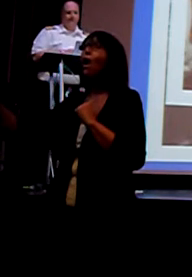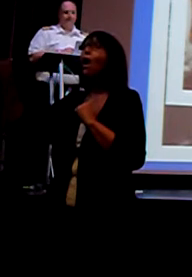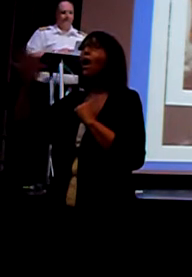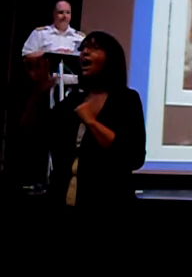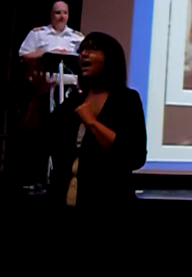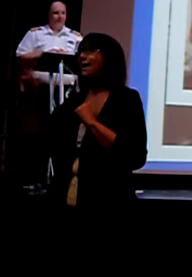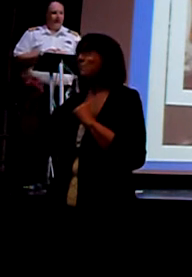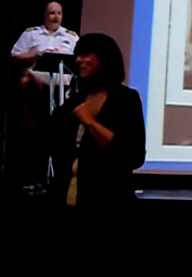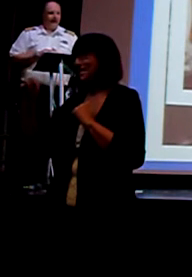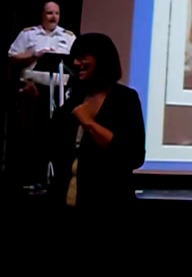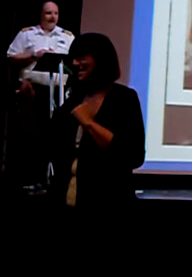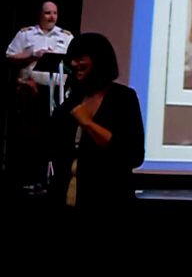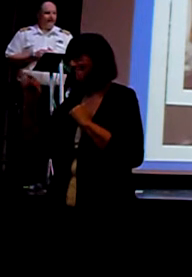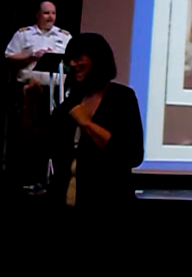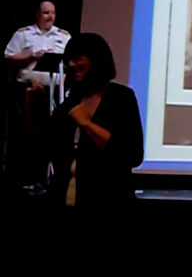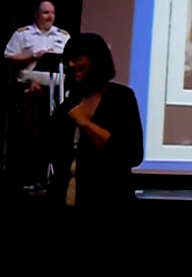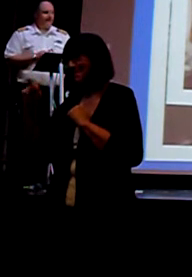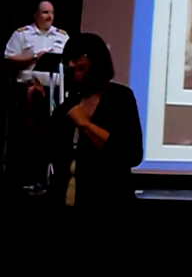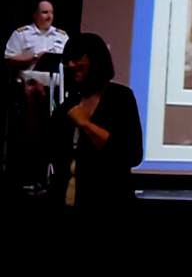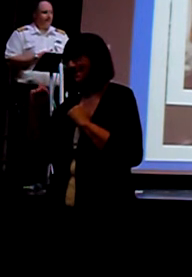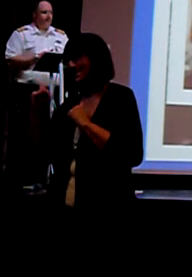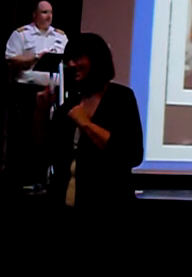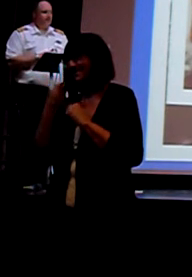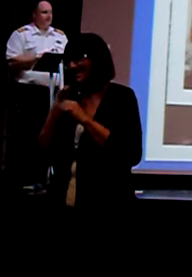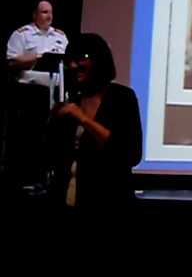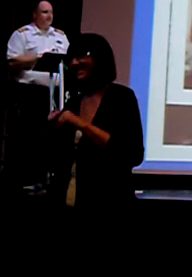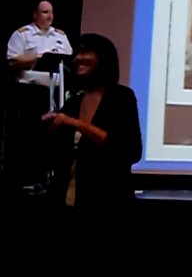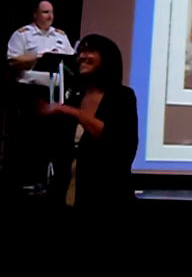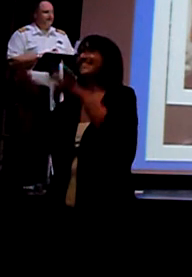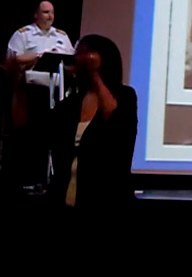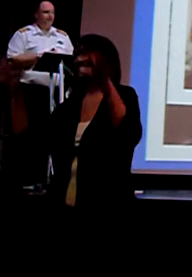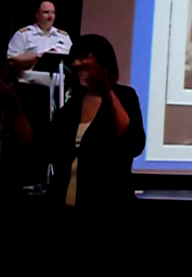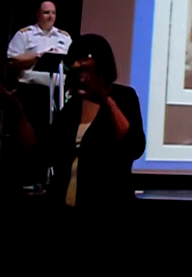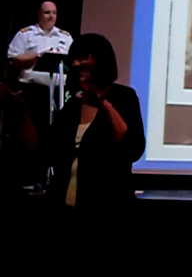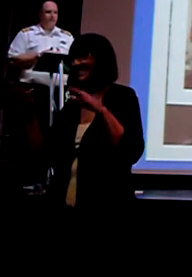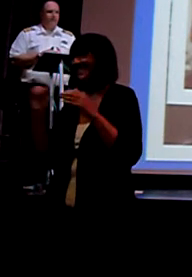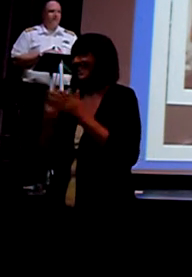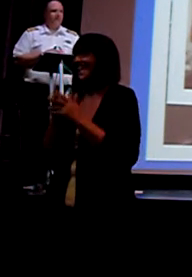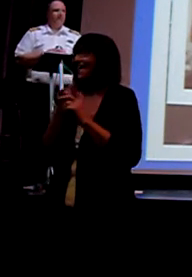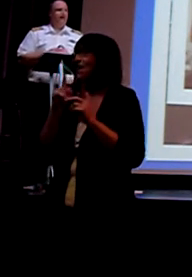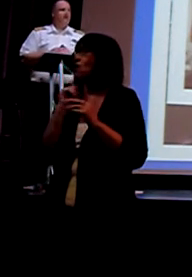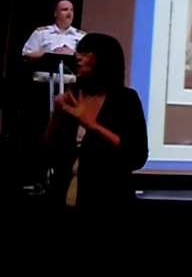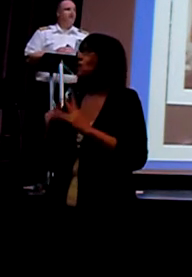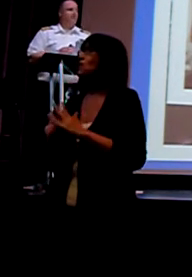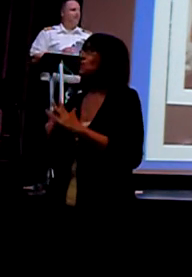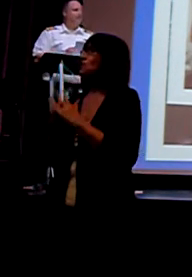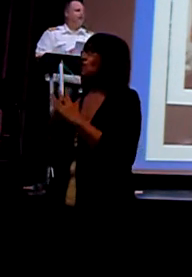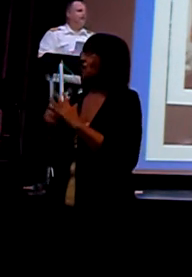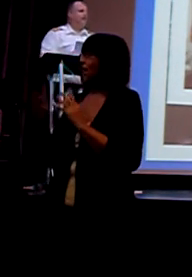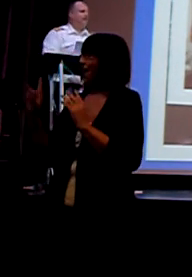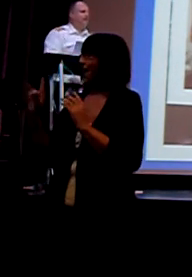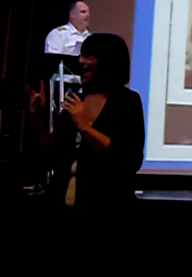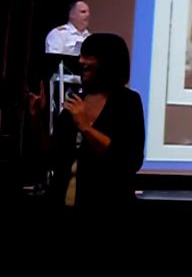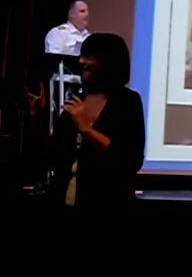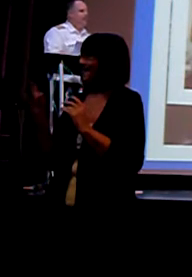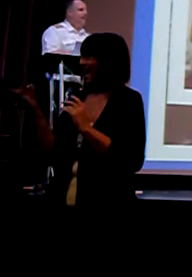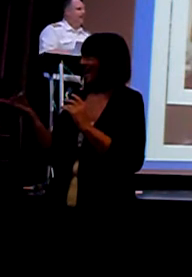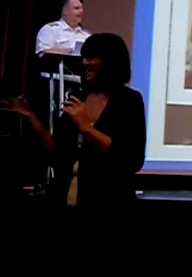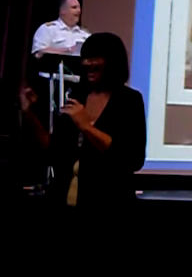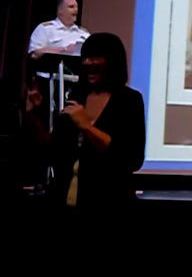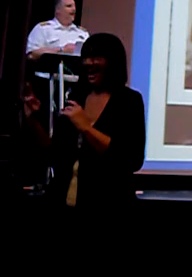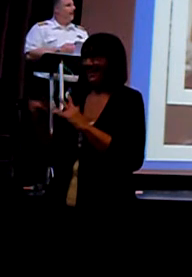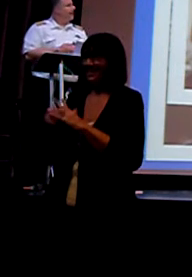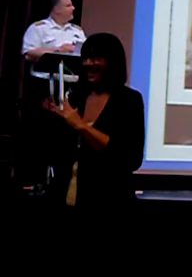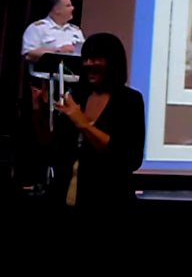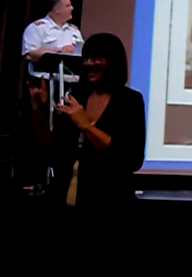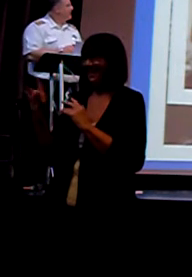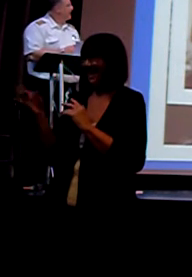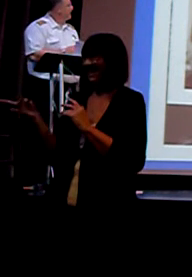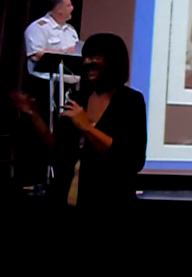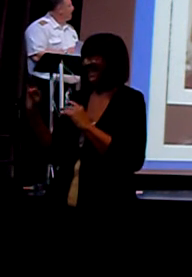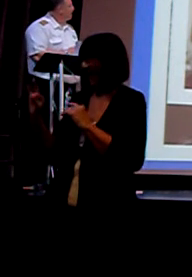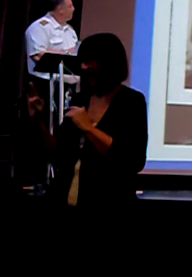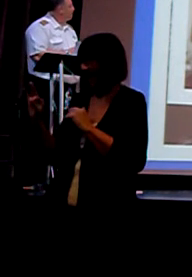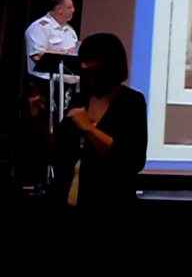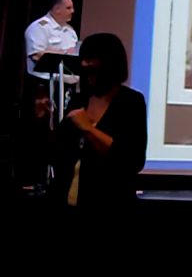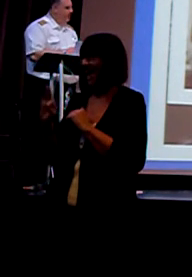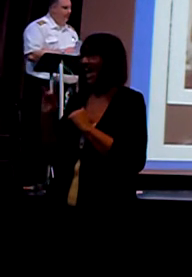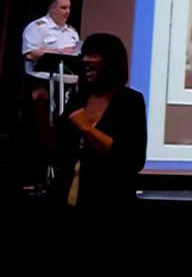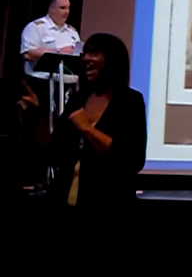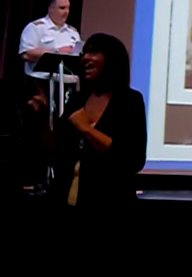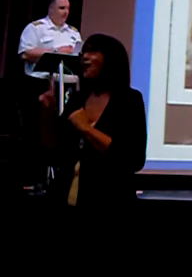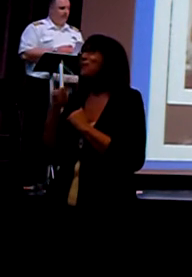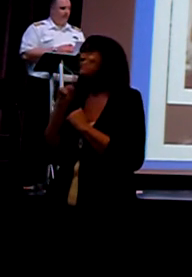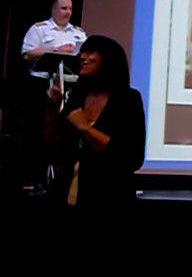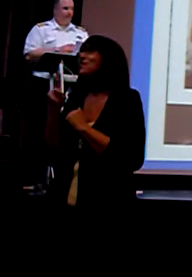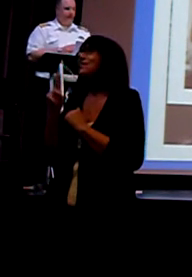pizza. And that was said to have started in 1889, and it was